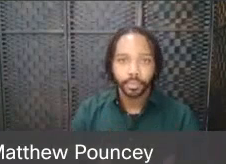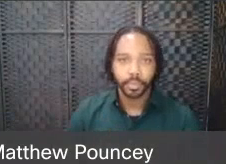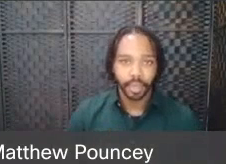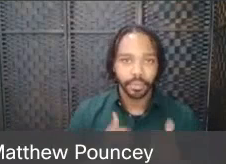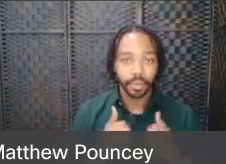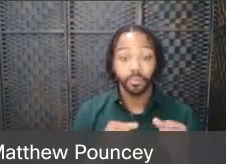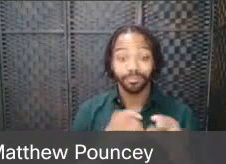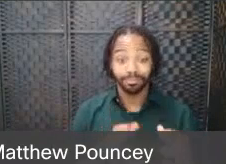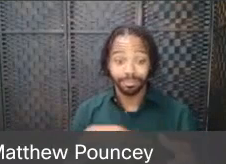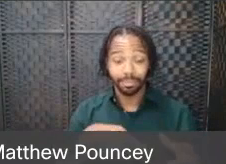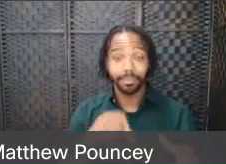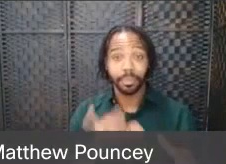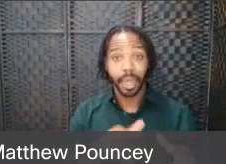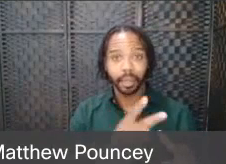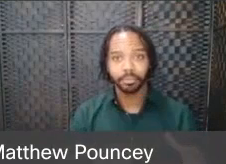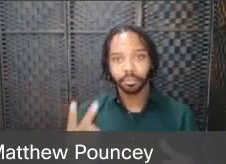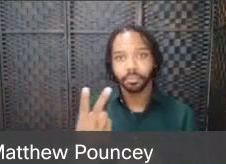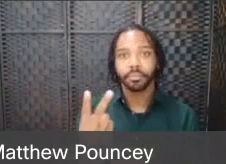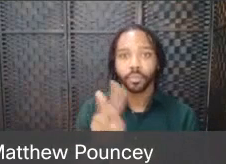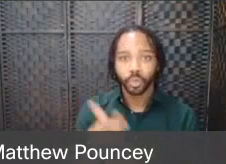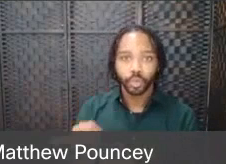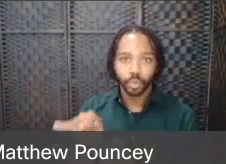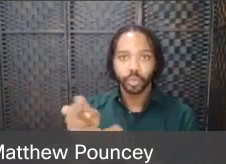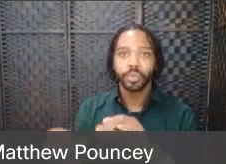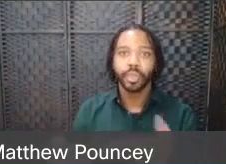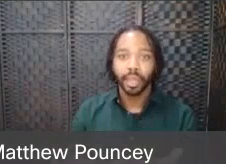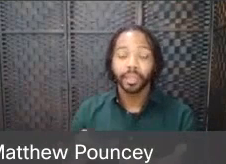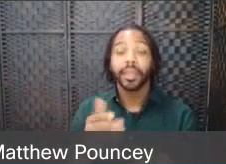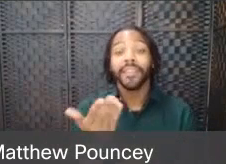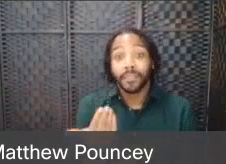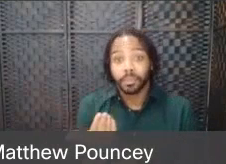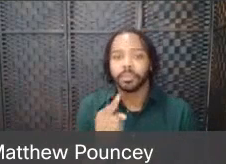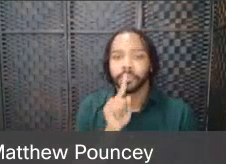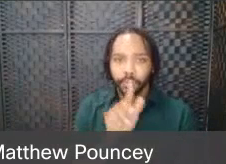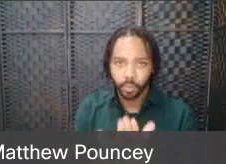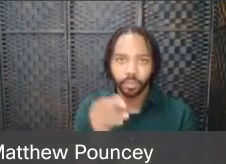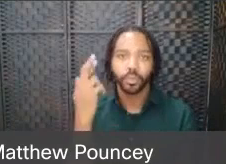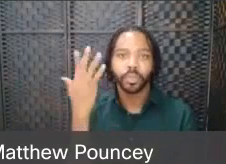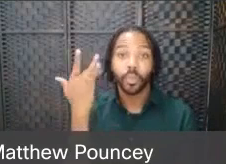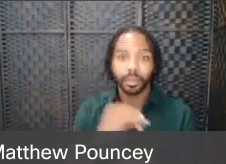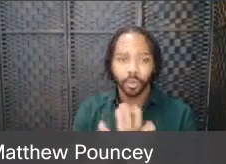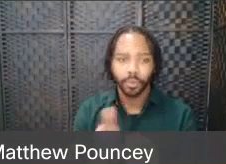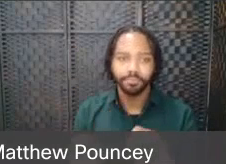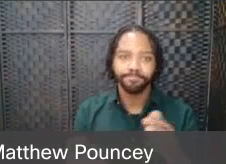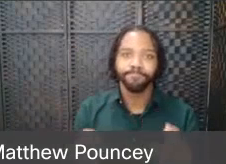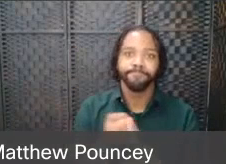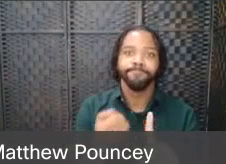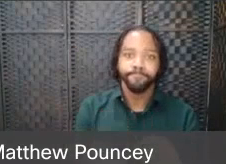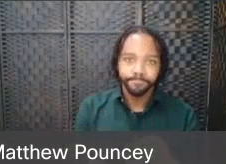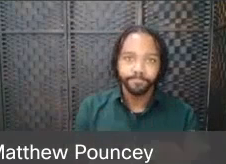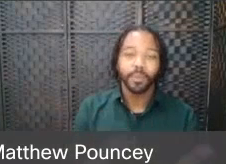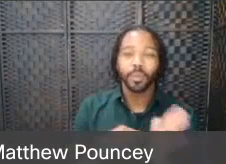we have had 22 deaths, although 15 are confirmed as COVID related, representing about